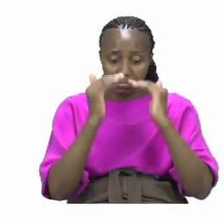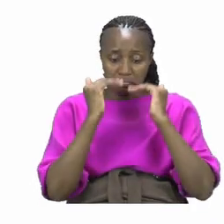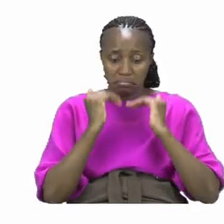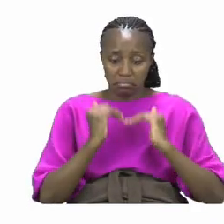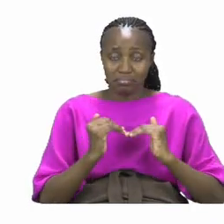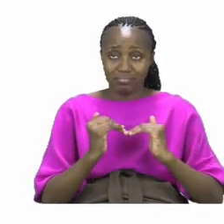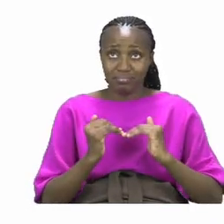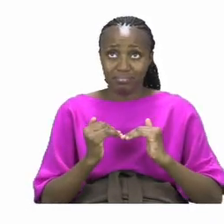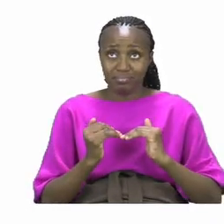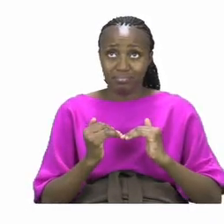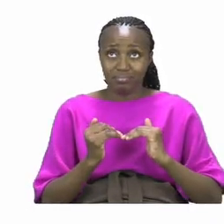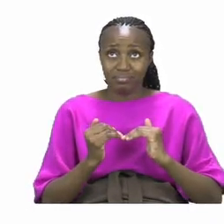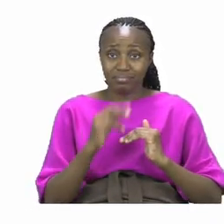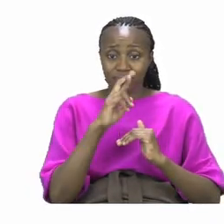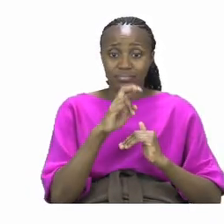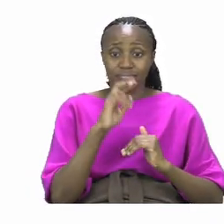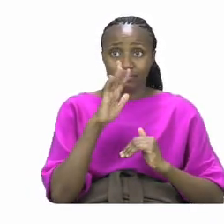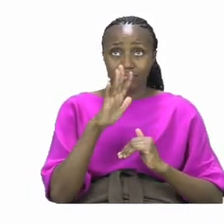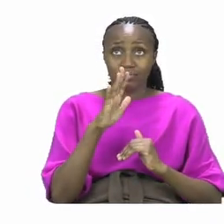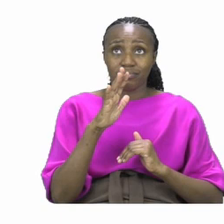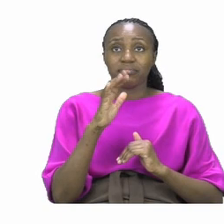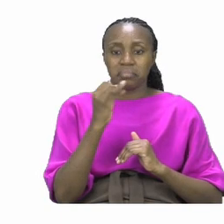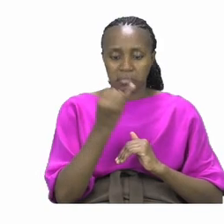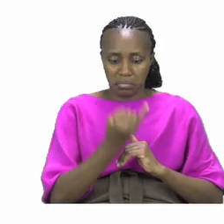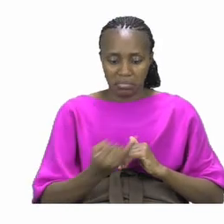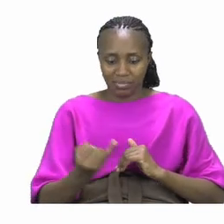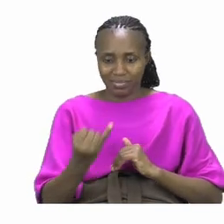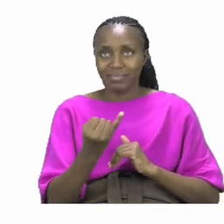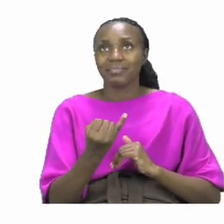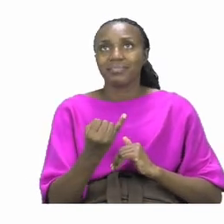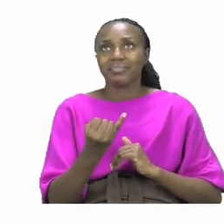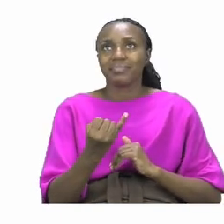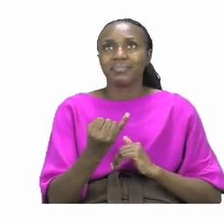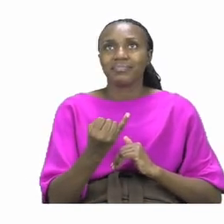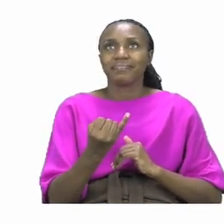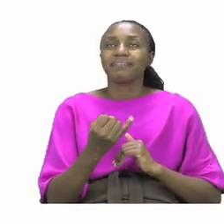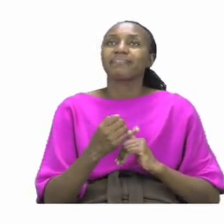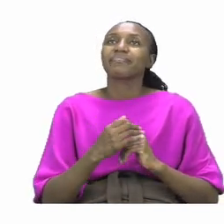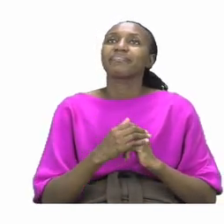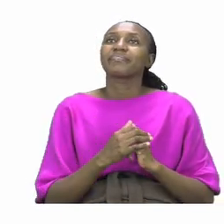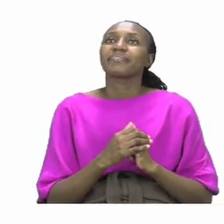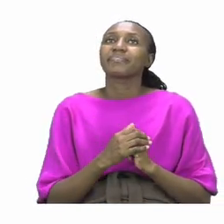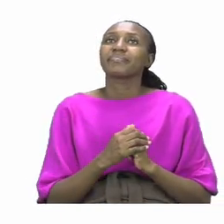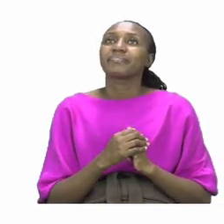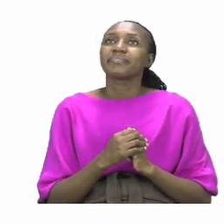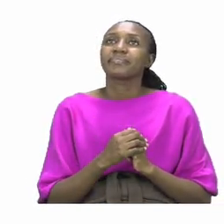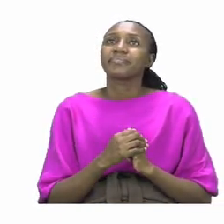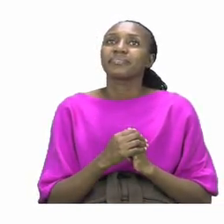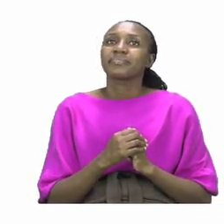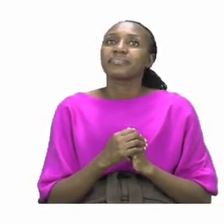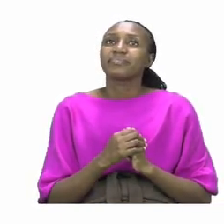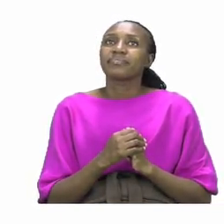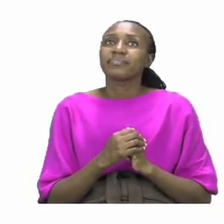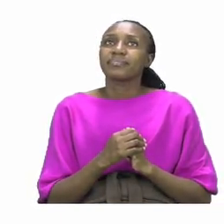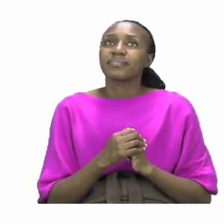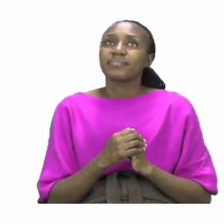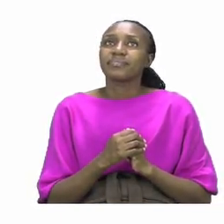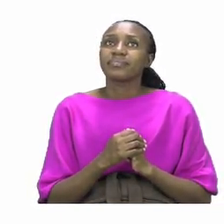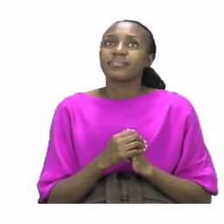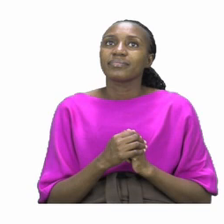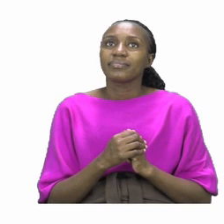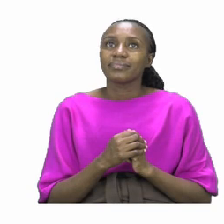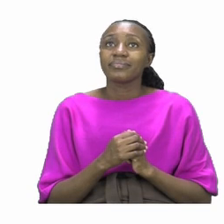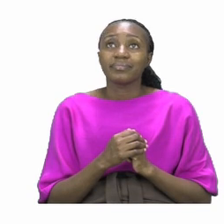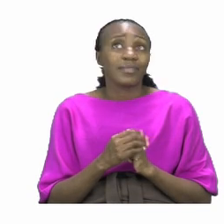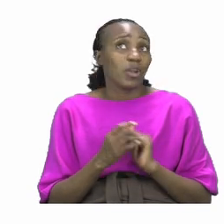you are going to draw one $5 coin. So let's take a